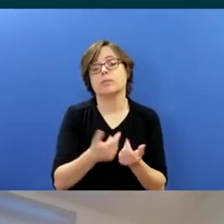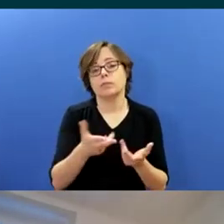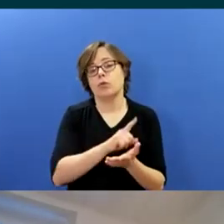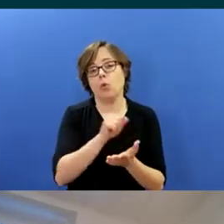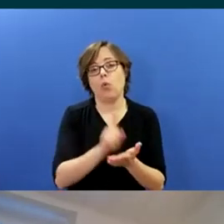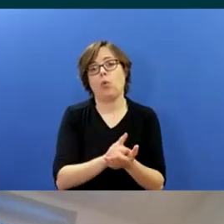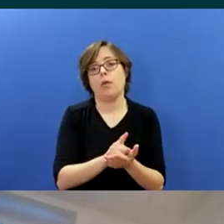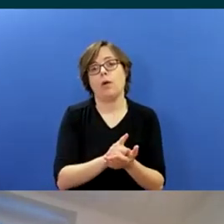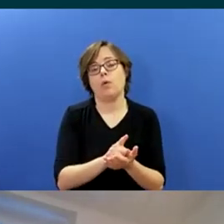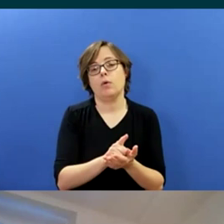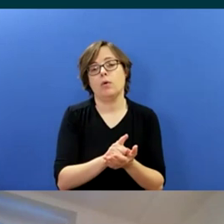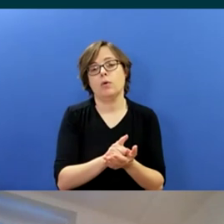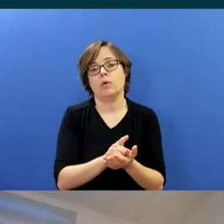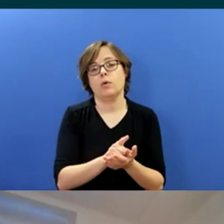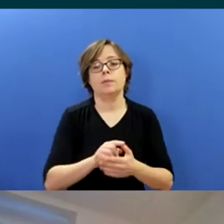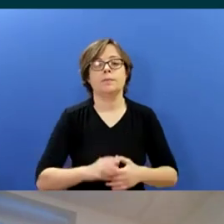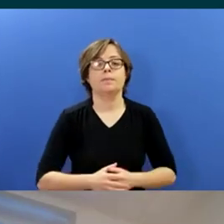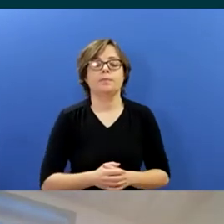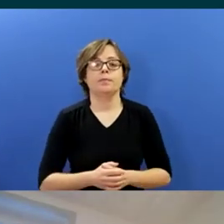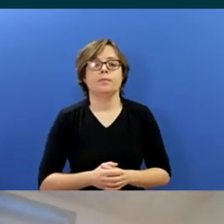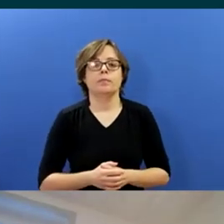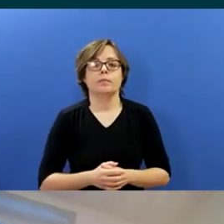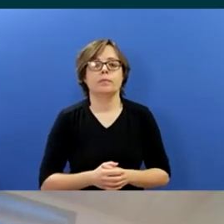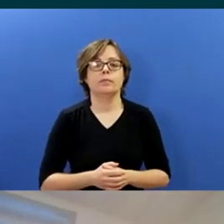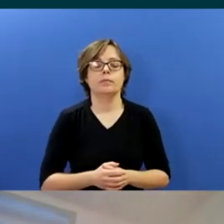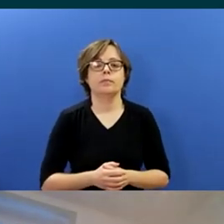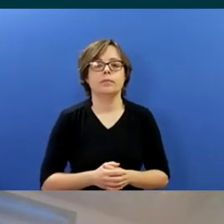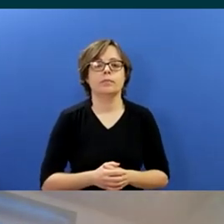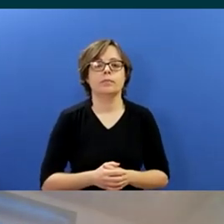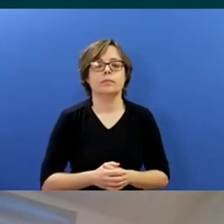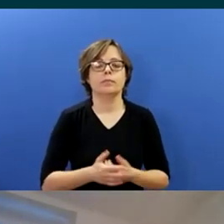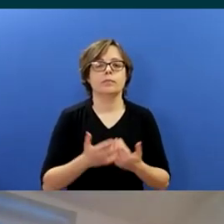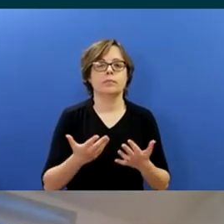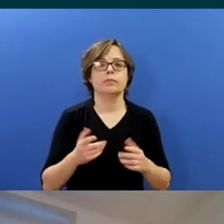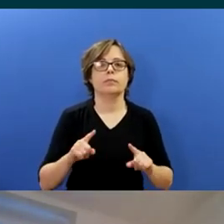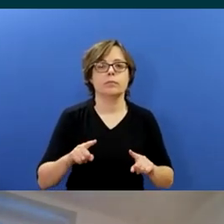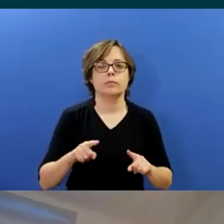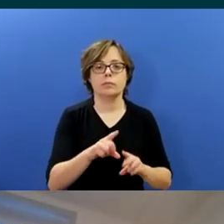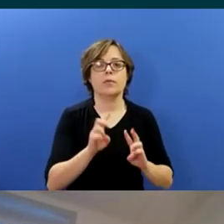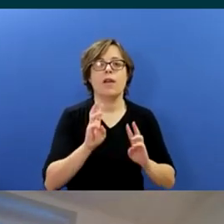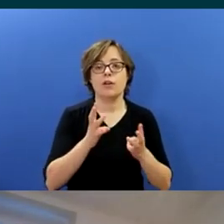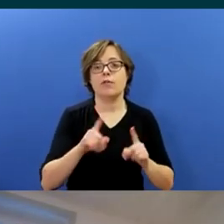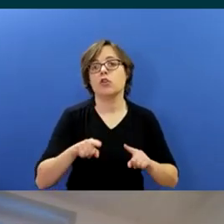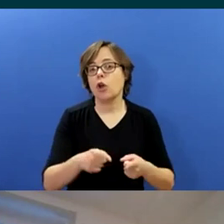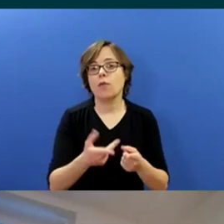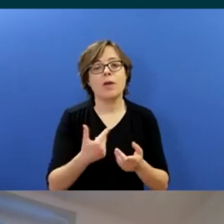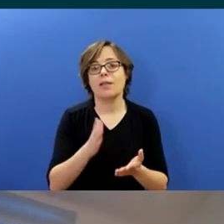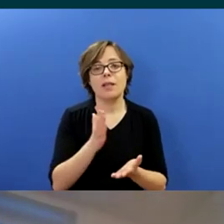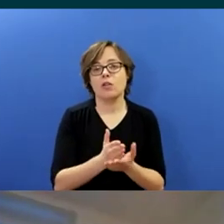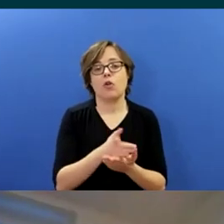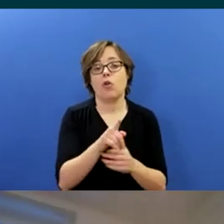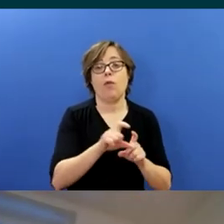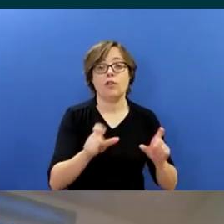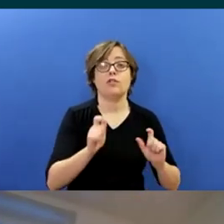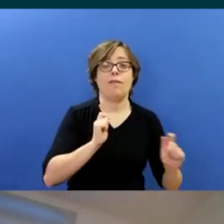capable and able to organize these workshops, not only during summer vacation, but also during autumn, winter,